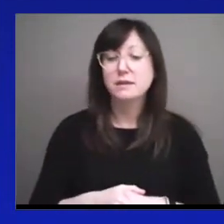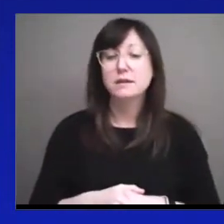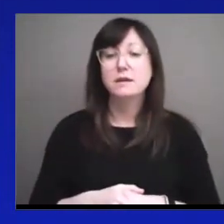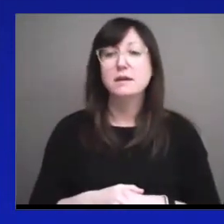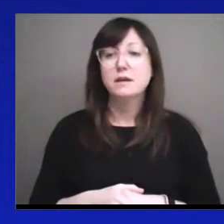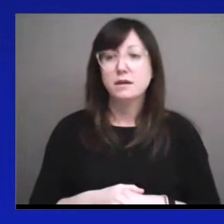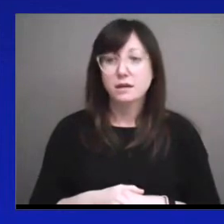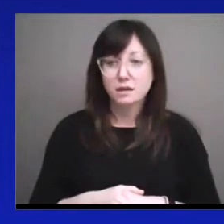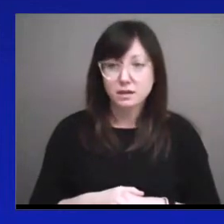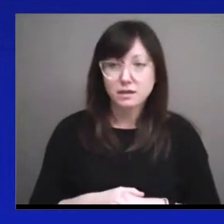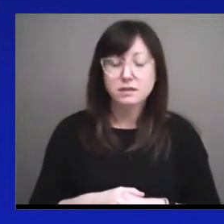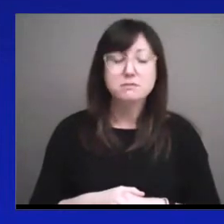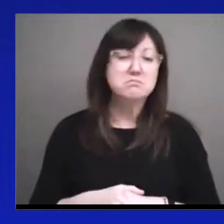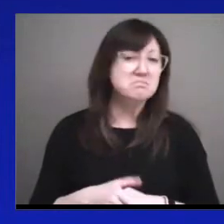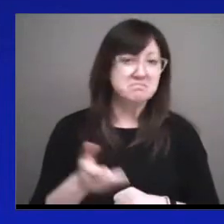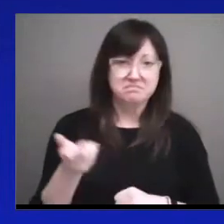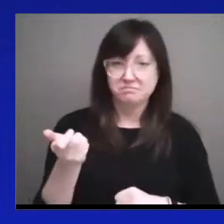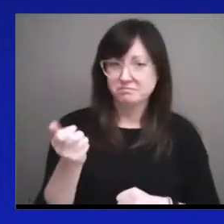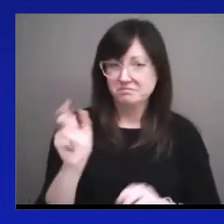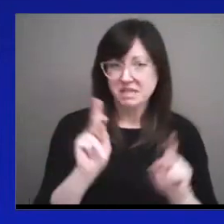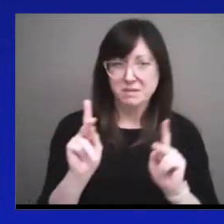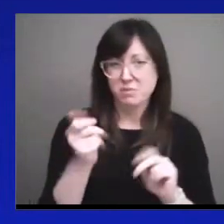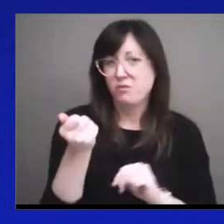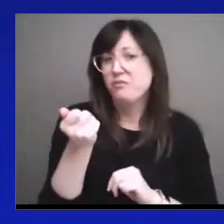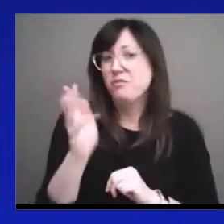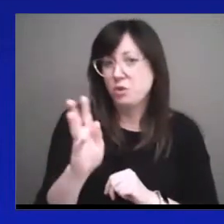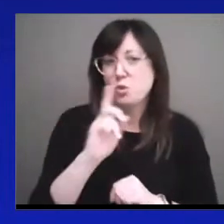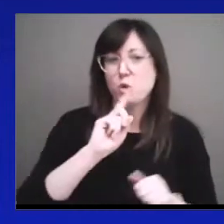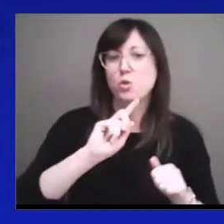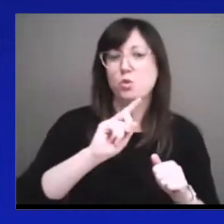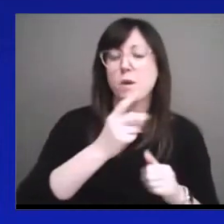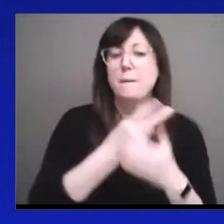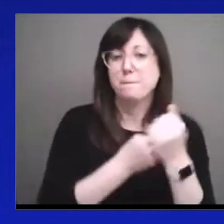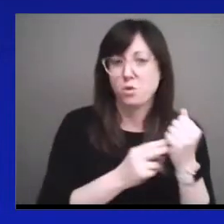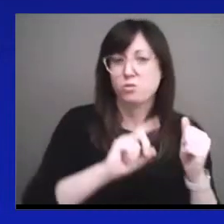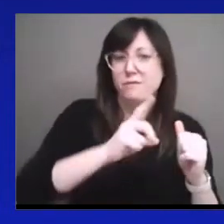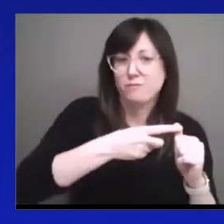It's only a small number of people who have received their second dose.